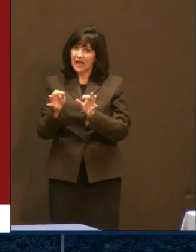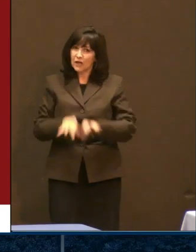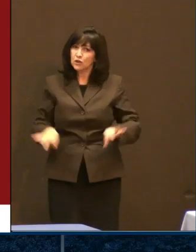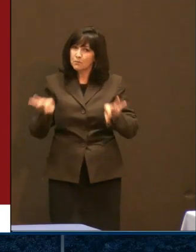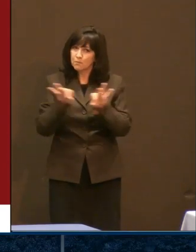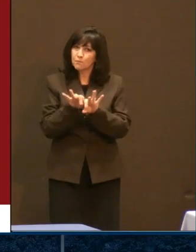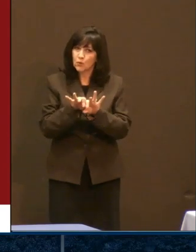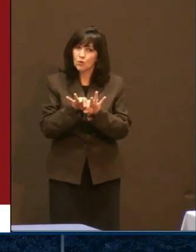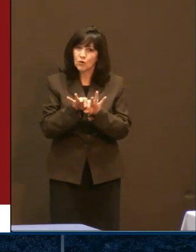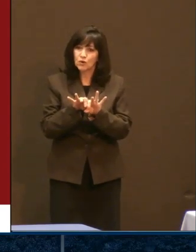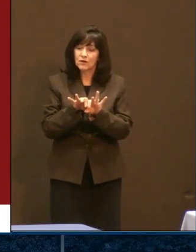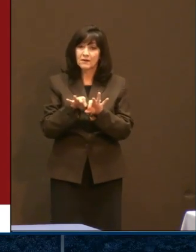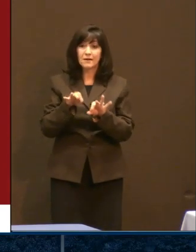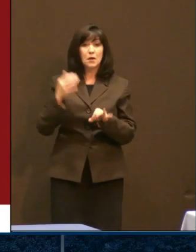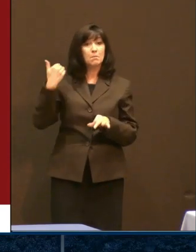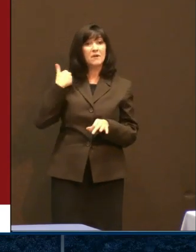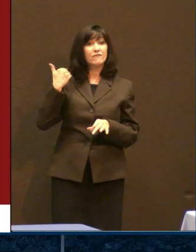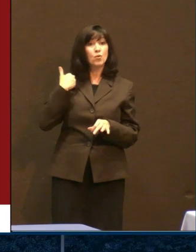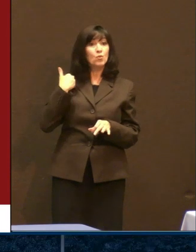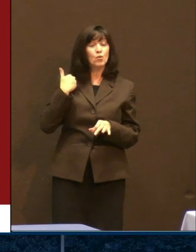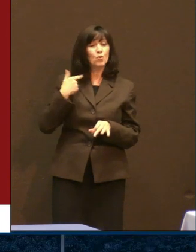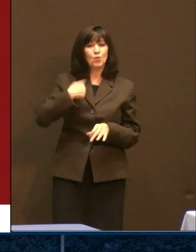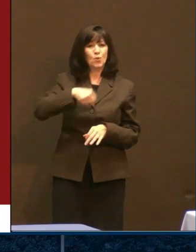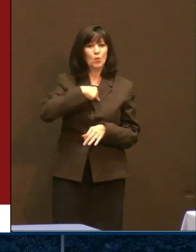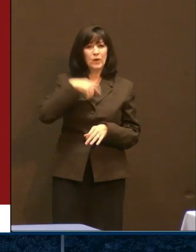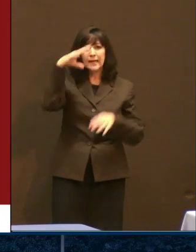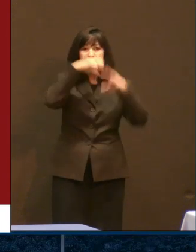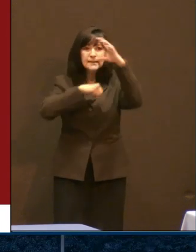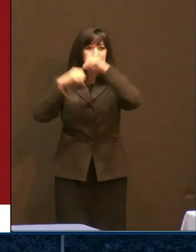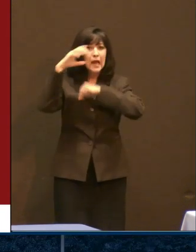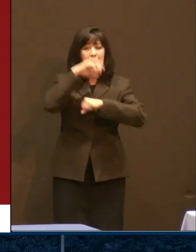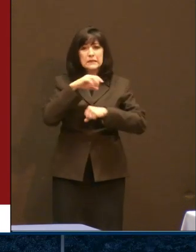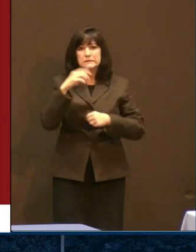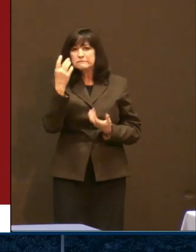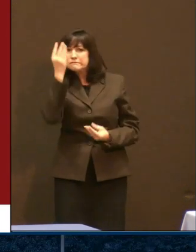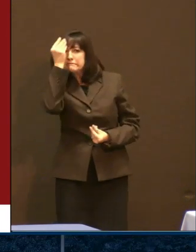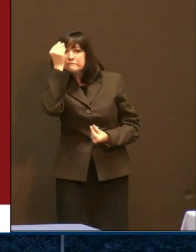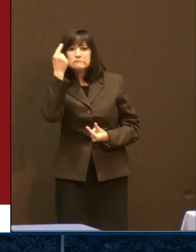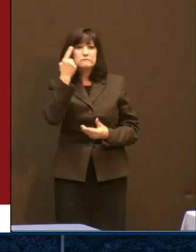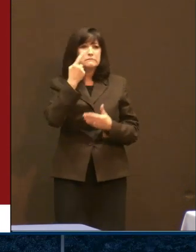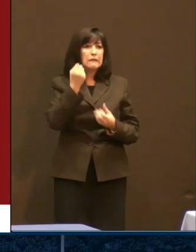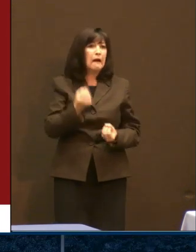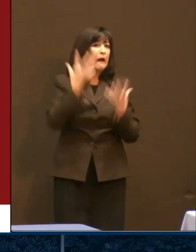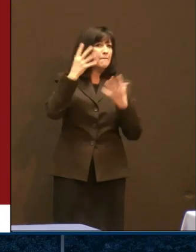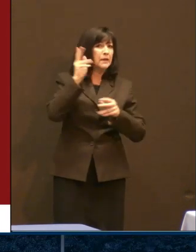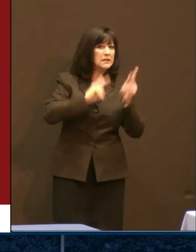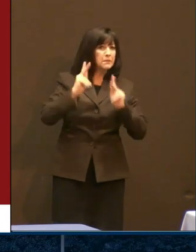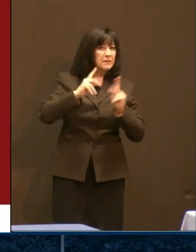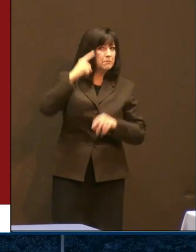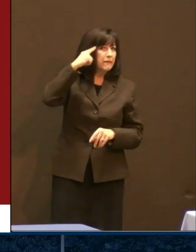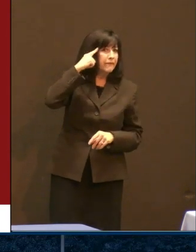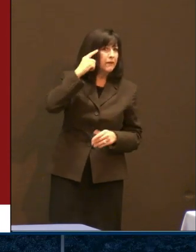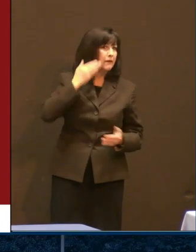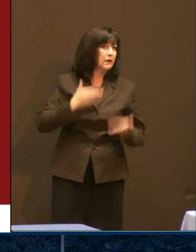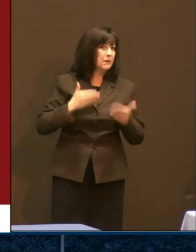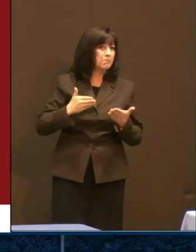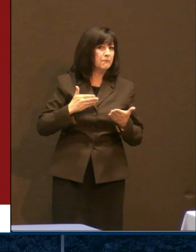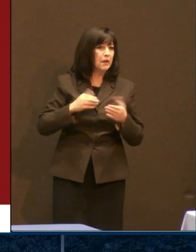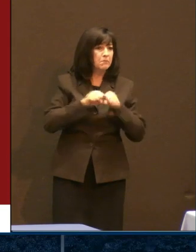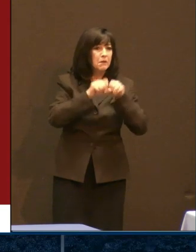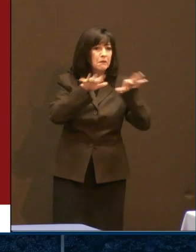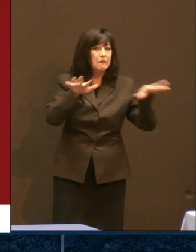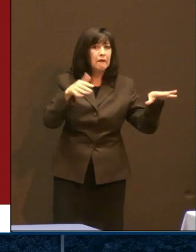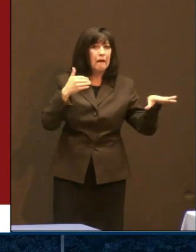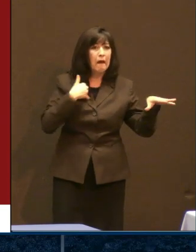real. We know it. The hospitals count it every day. We know what that number is. We know how many are in critical care